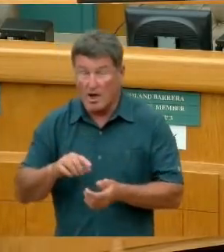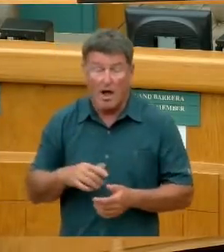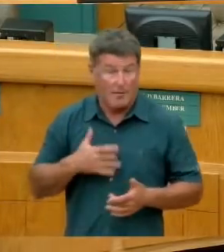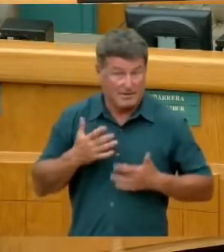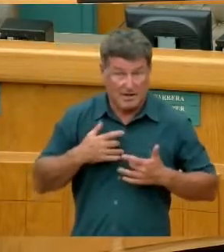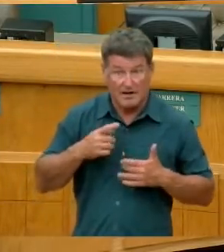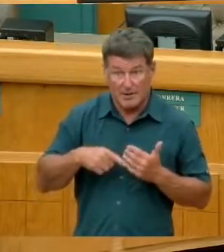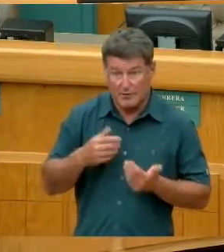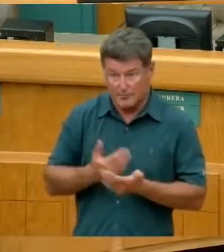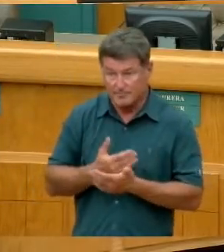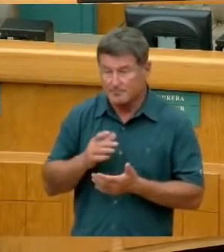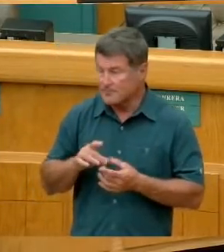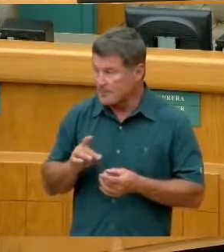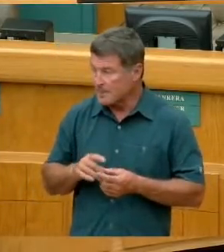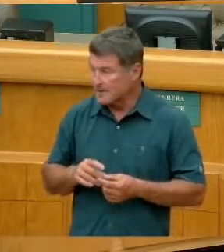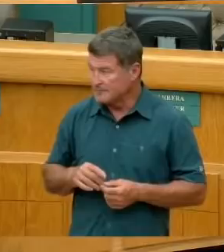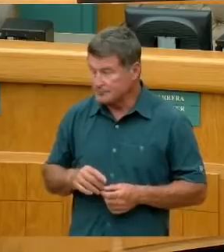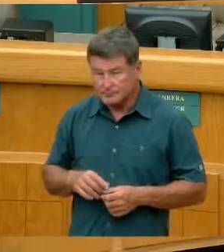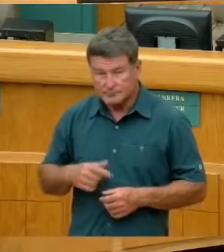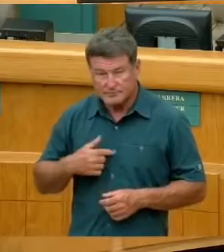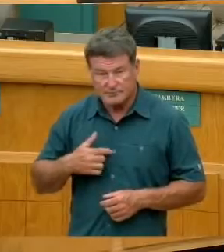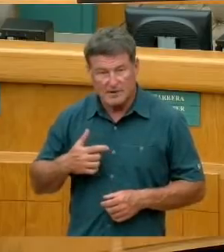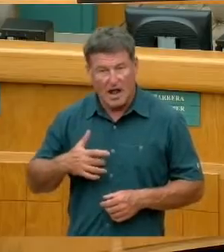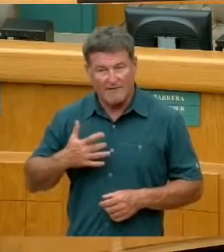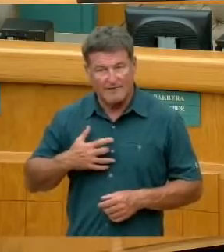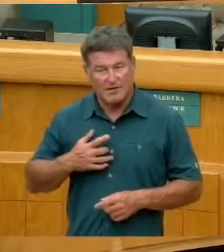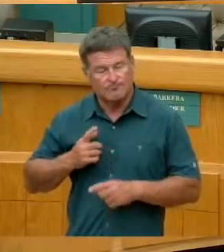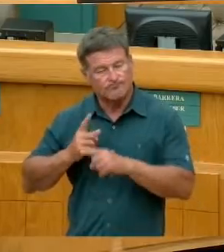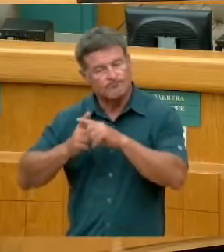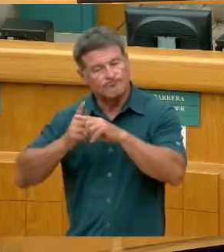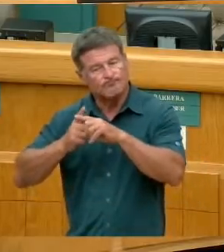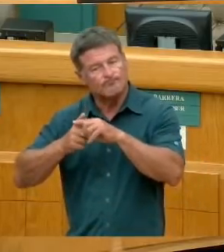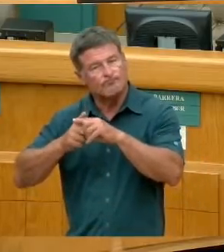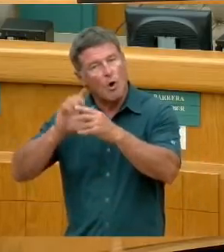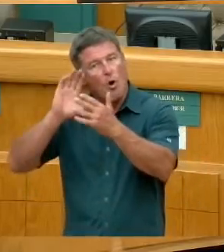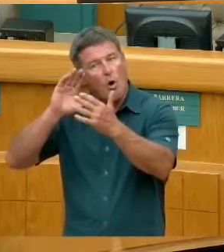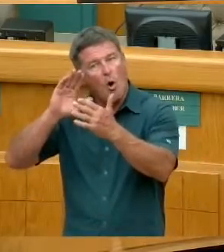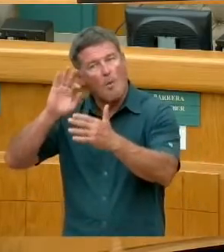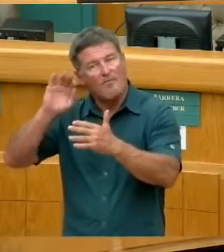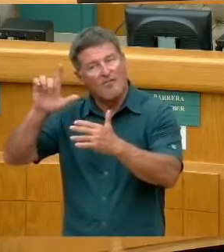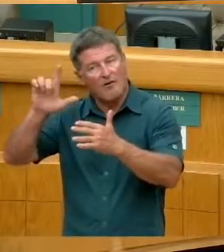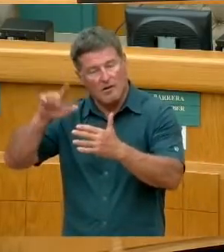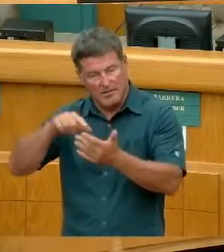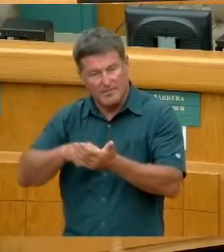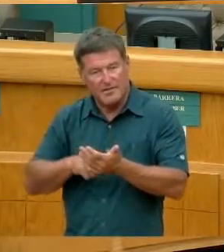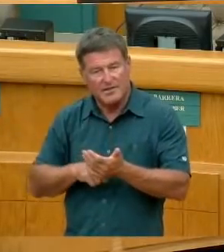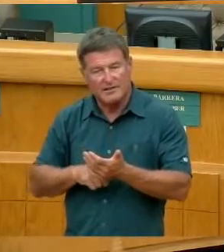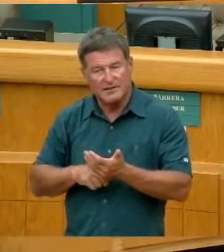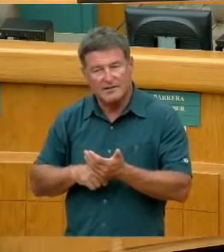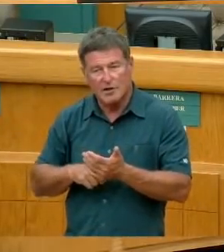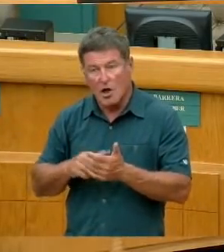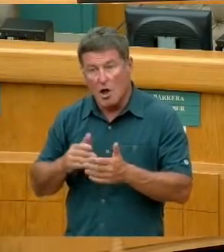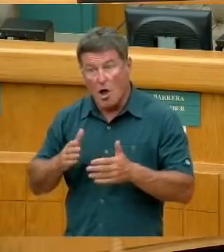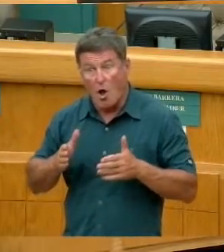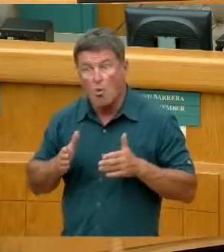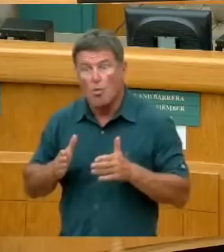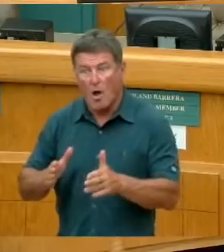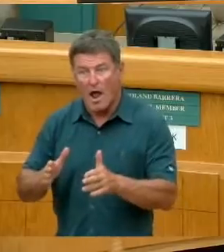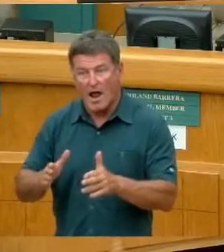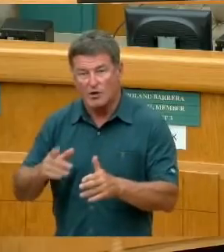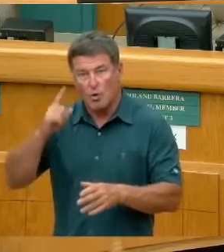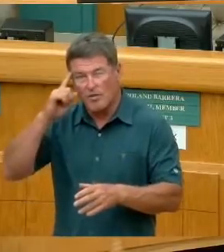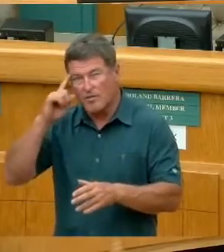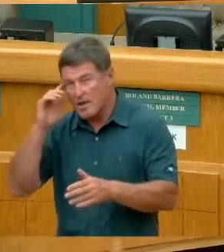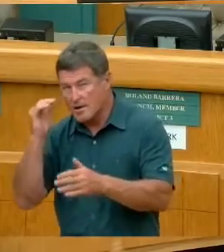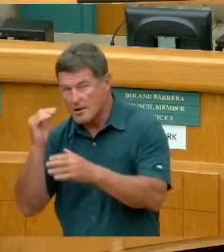I'm excited, and again, I use this word, hopeful, that this is also another proactive measure to